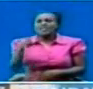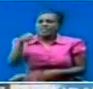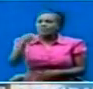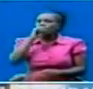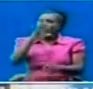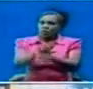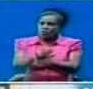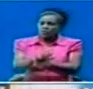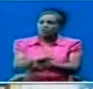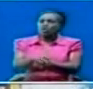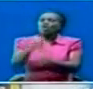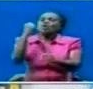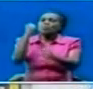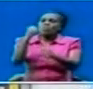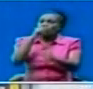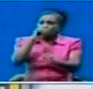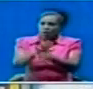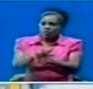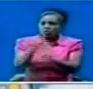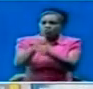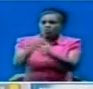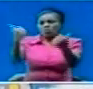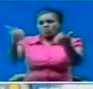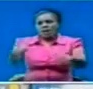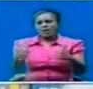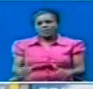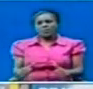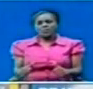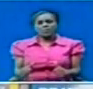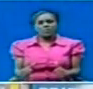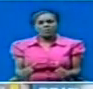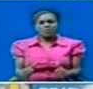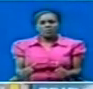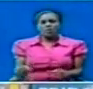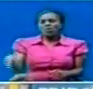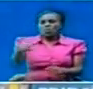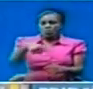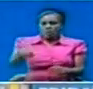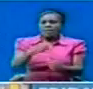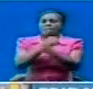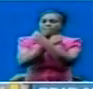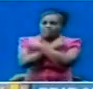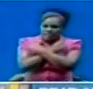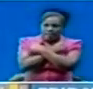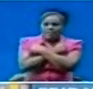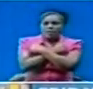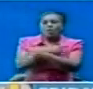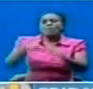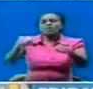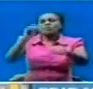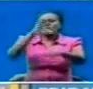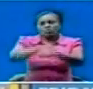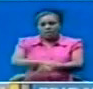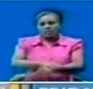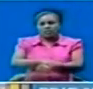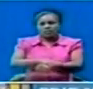walituambia itafanyikana, ijafanyikana paka saa hizi. We are pursuing where we can get it and